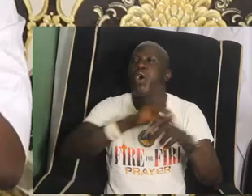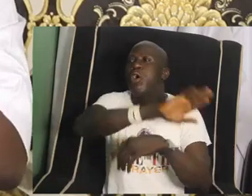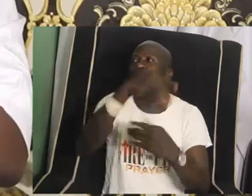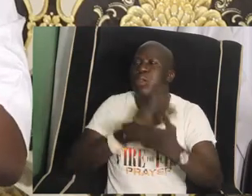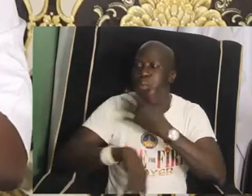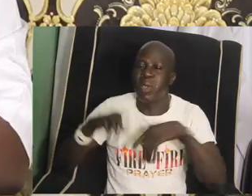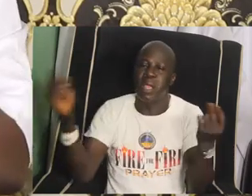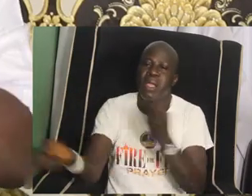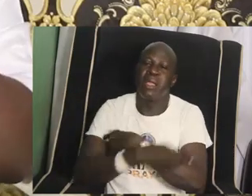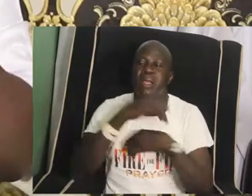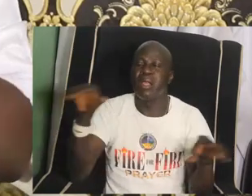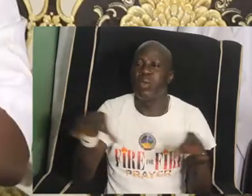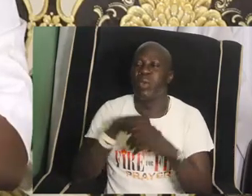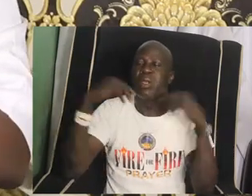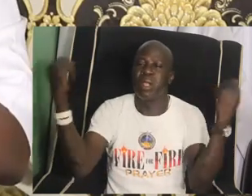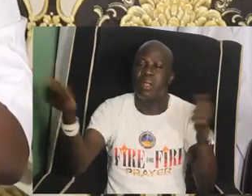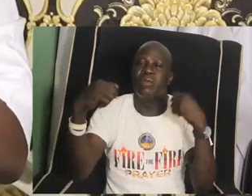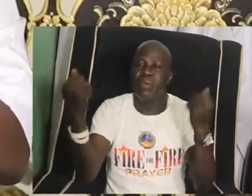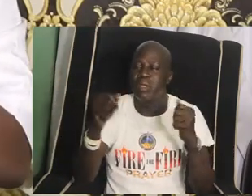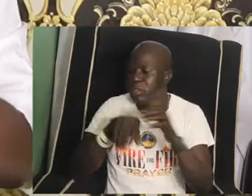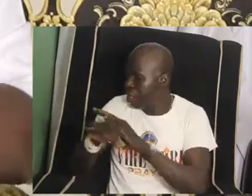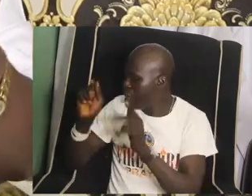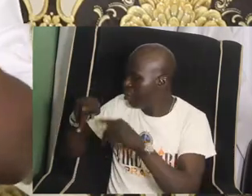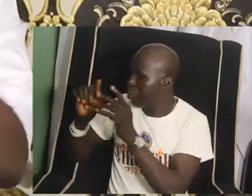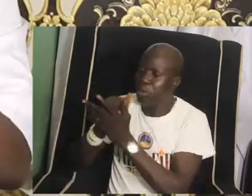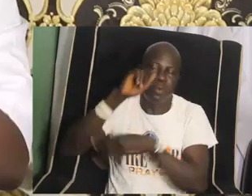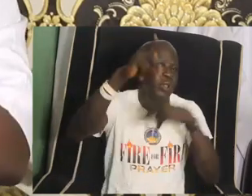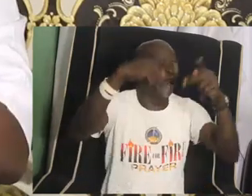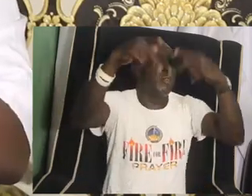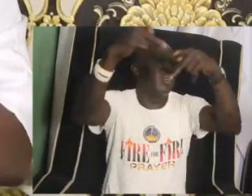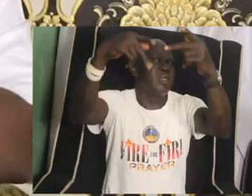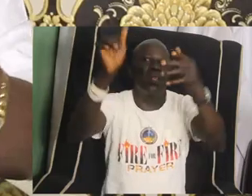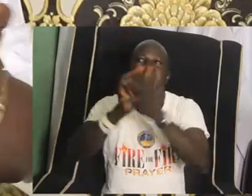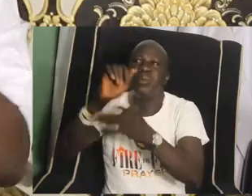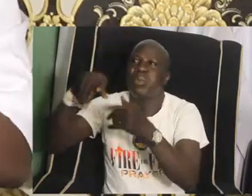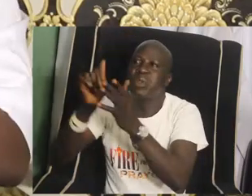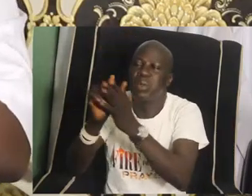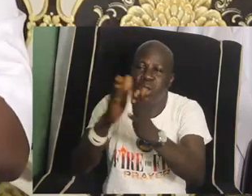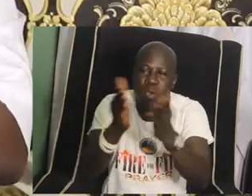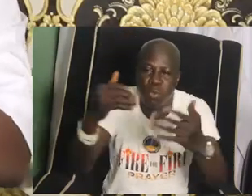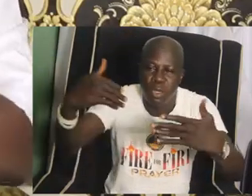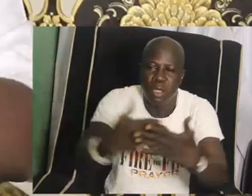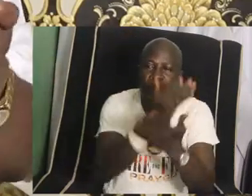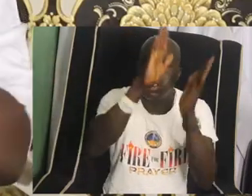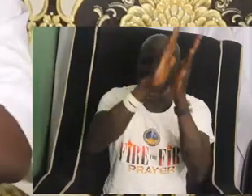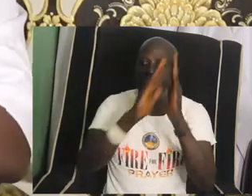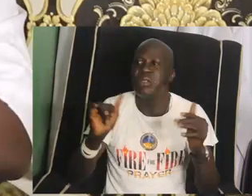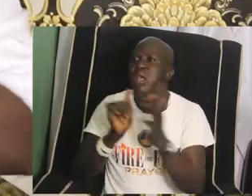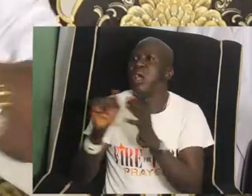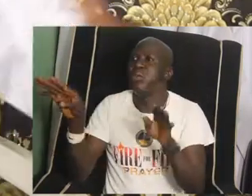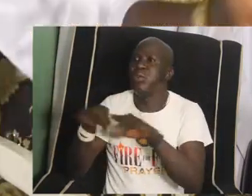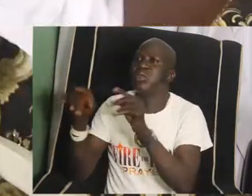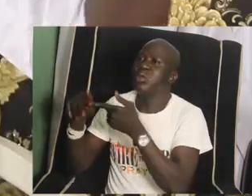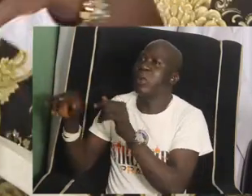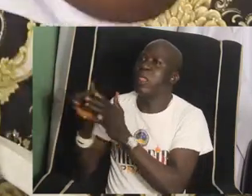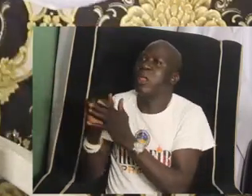the brothers and sisters. Wedding anniversary. Celebrating wedding graduation. Those are who do your graduation.